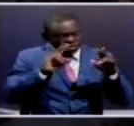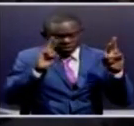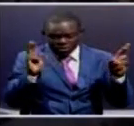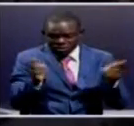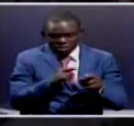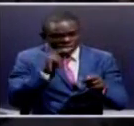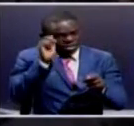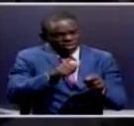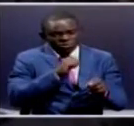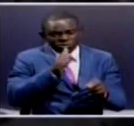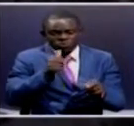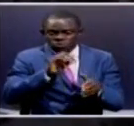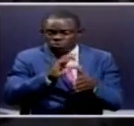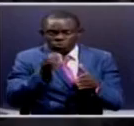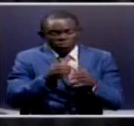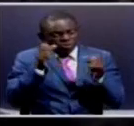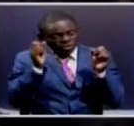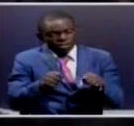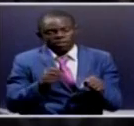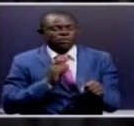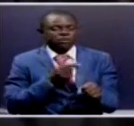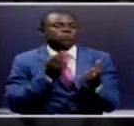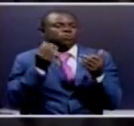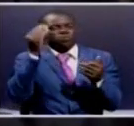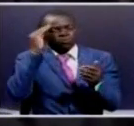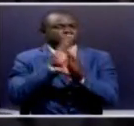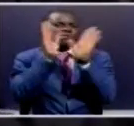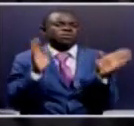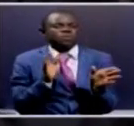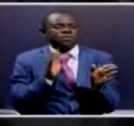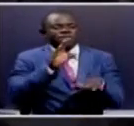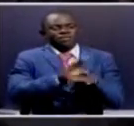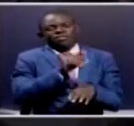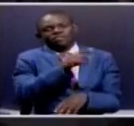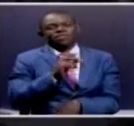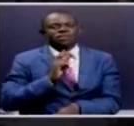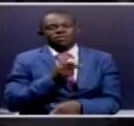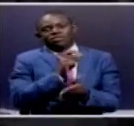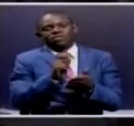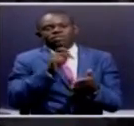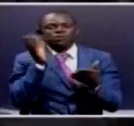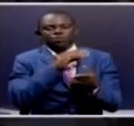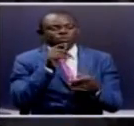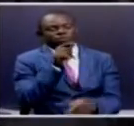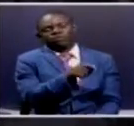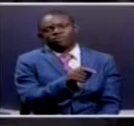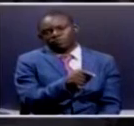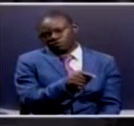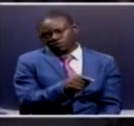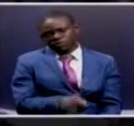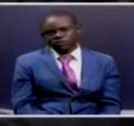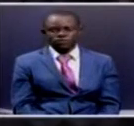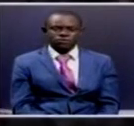and ourselves. Political parties. And especially the four of us. Because the political parties